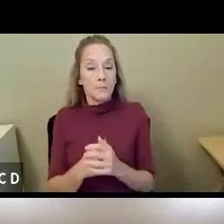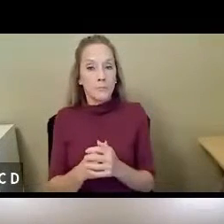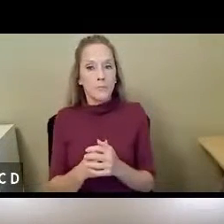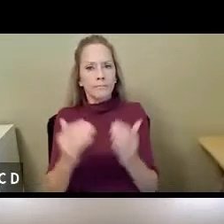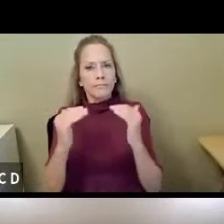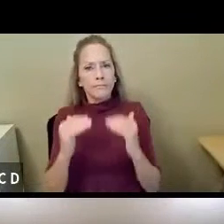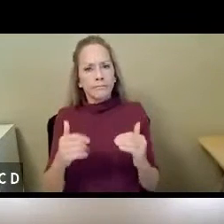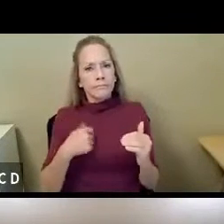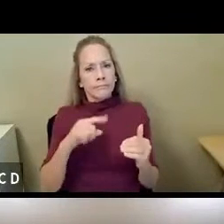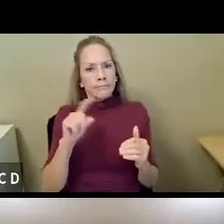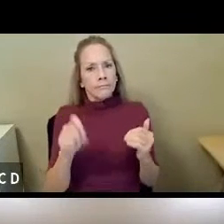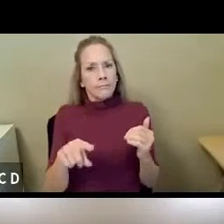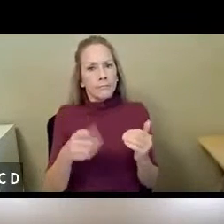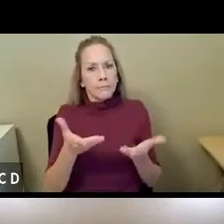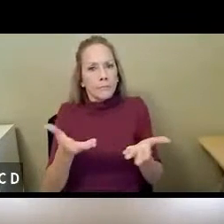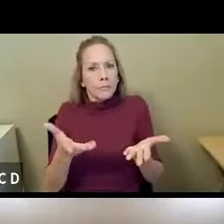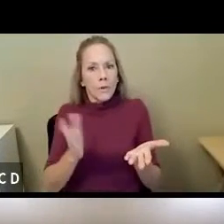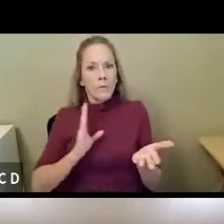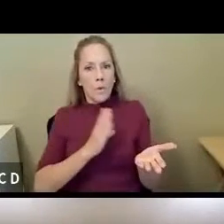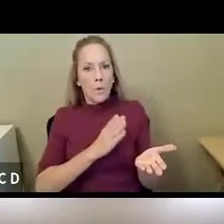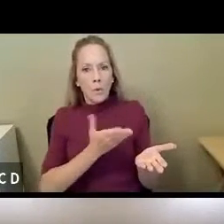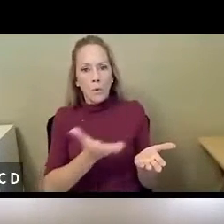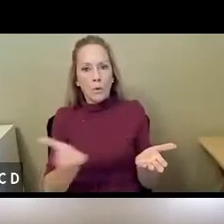what does the board think that